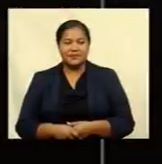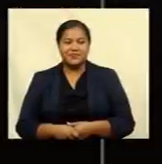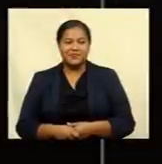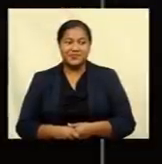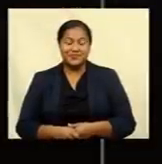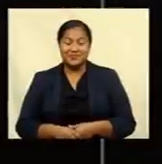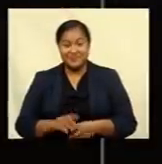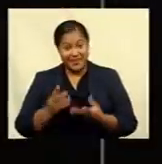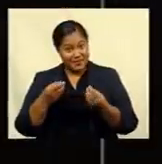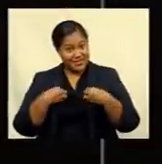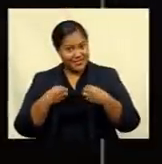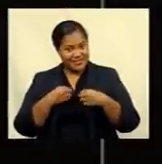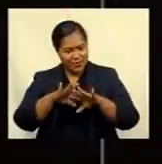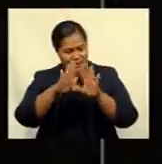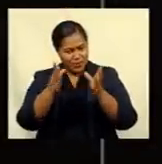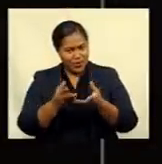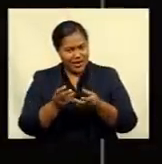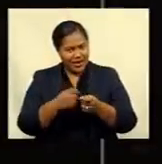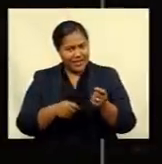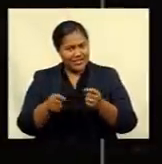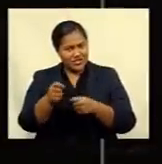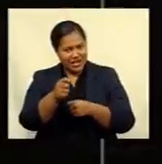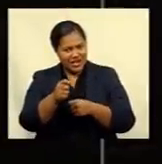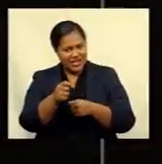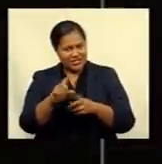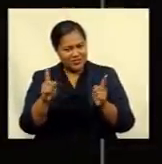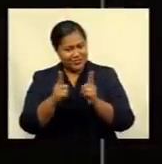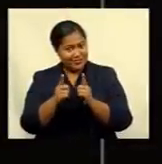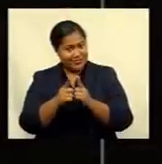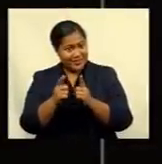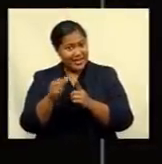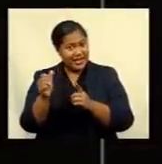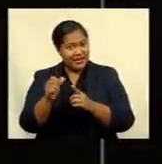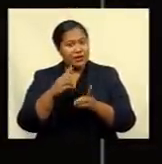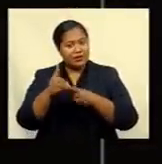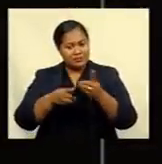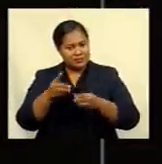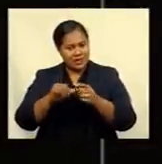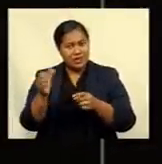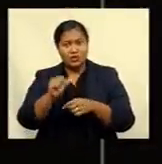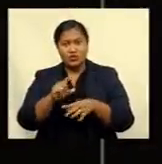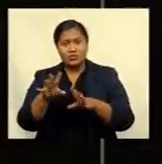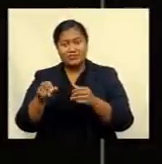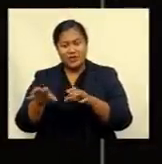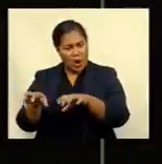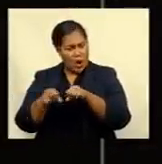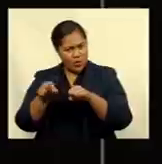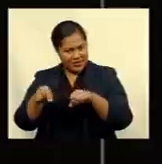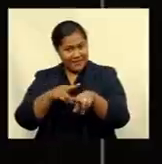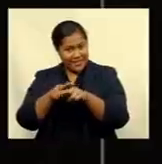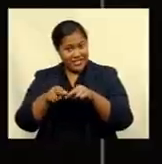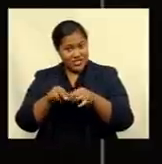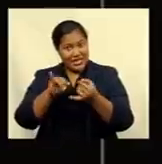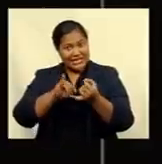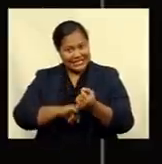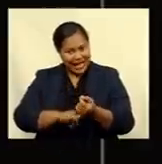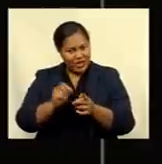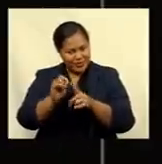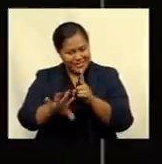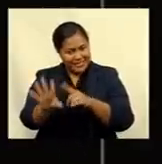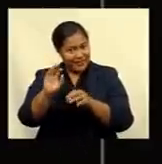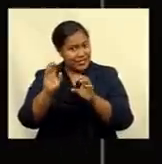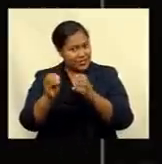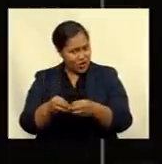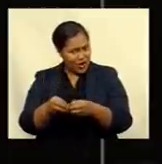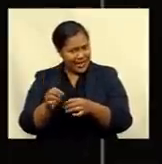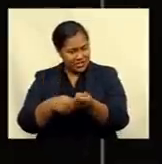First up in business, the World Exchange Congress that was to be hosted in Fiji by the South Pacific Stock Exchange has been cancelled.